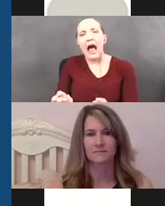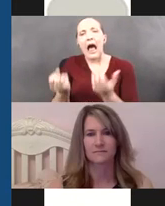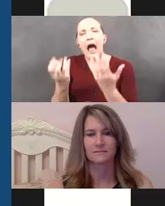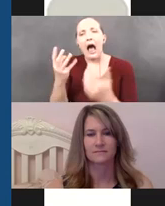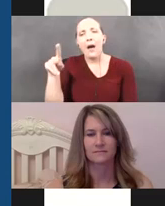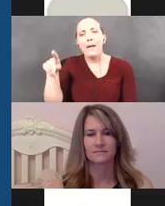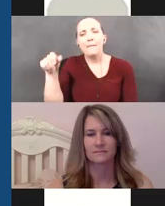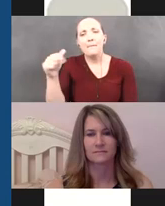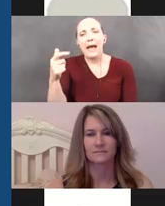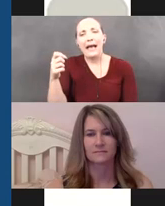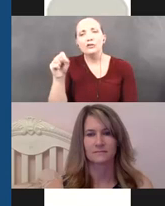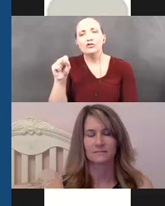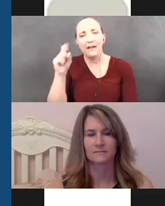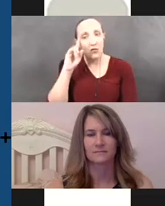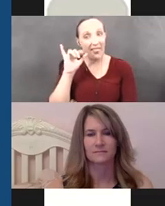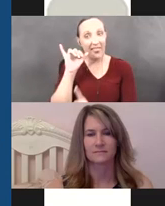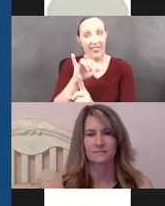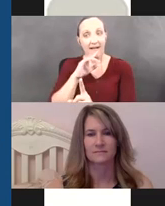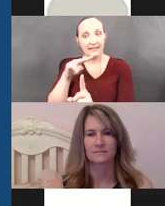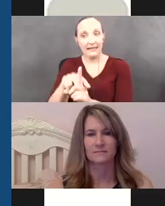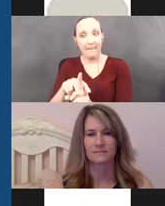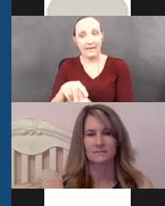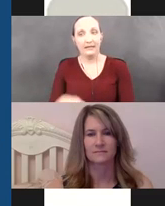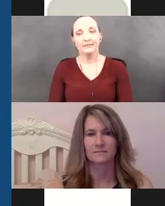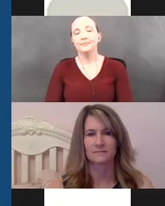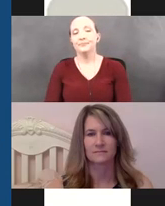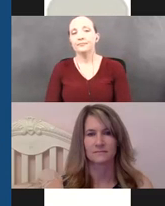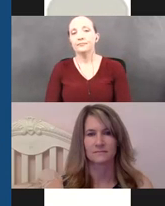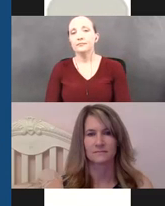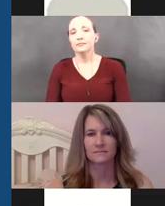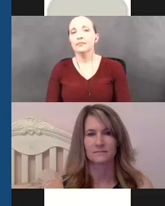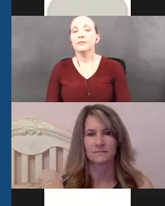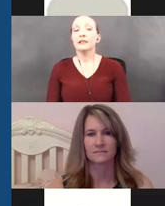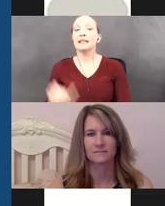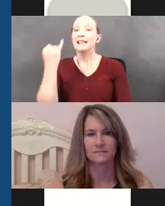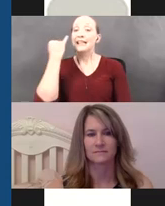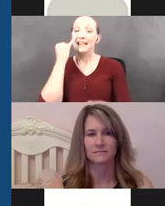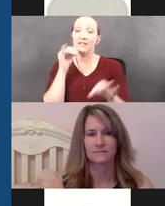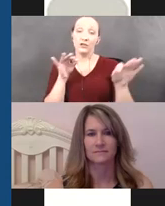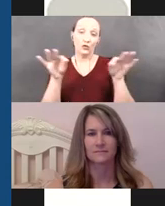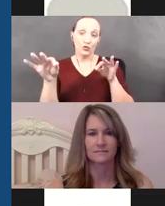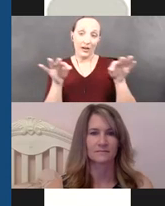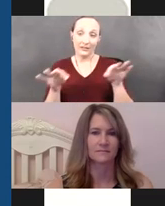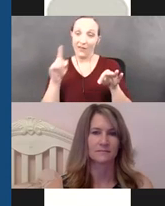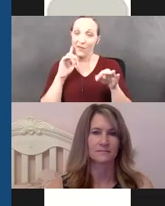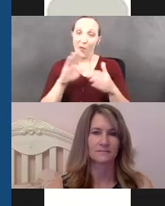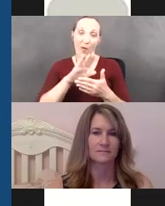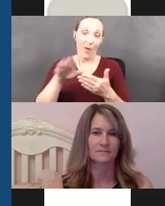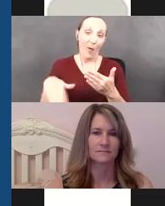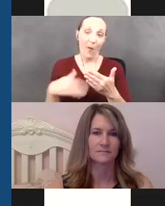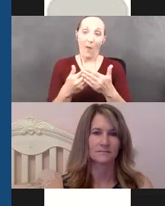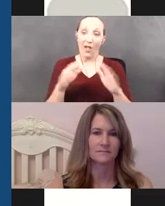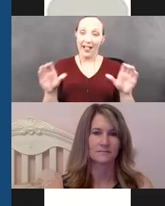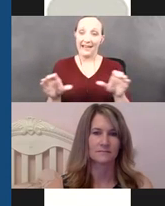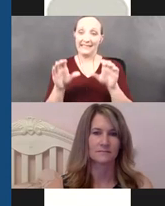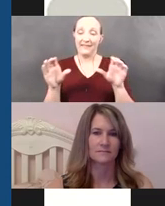in el this número de assignment. páginas que hay Now, en, if there are en directions for esta the tarea. entire Las activity, instrucciones para that toda can la be actividad, viewable